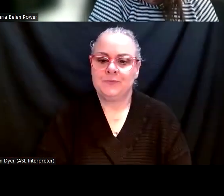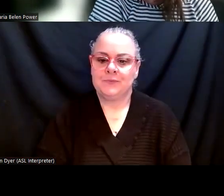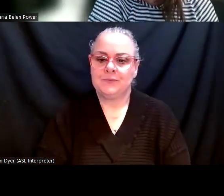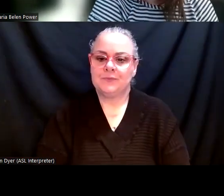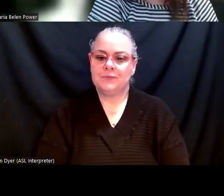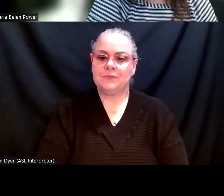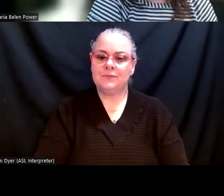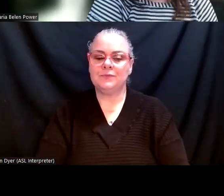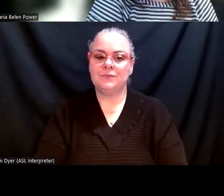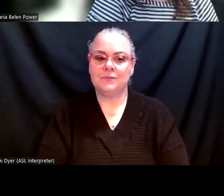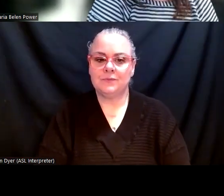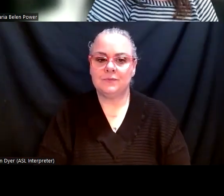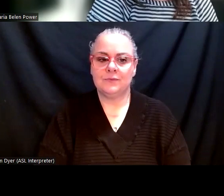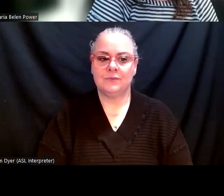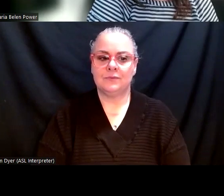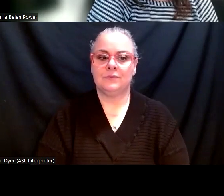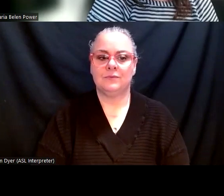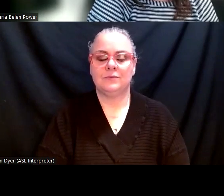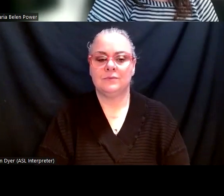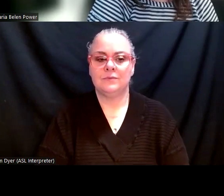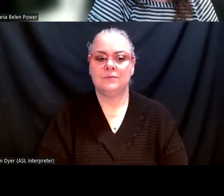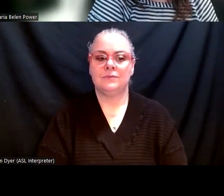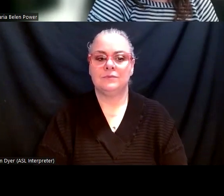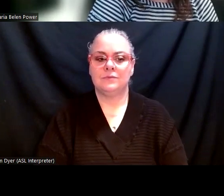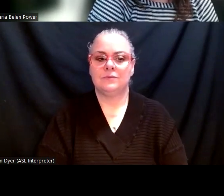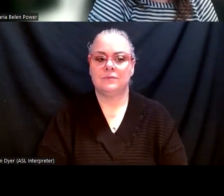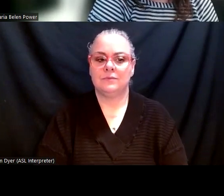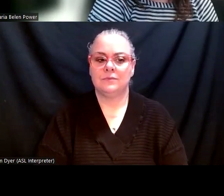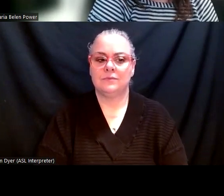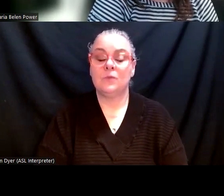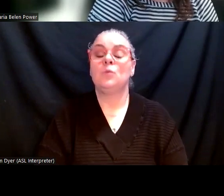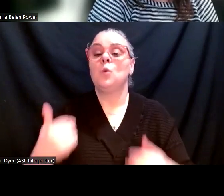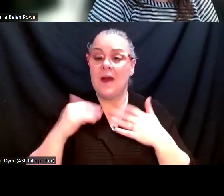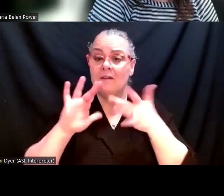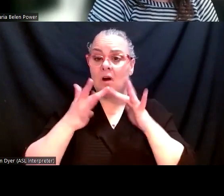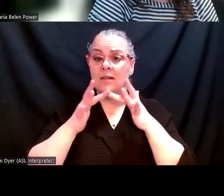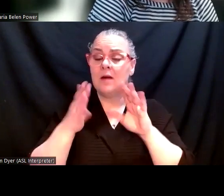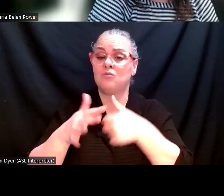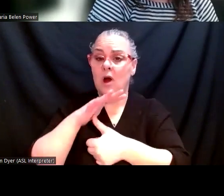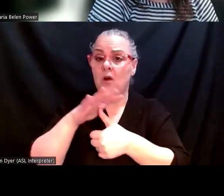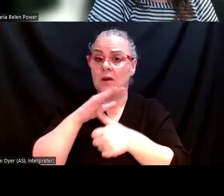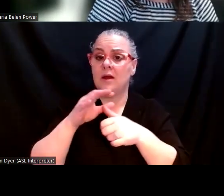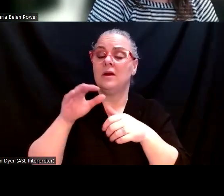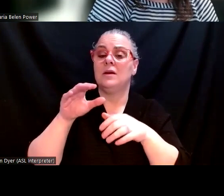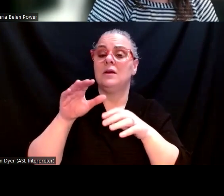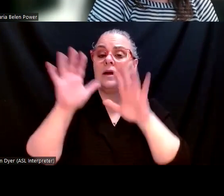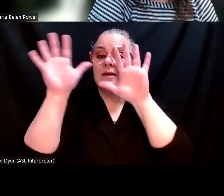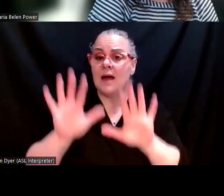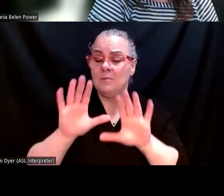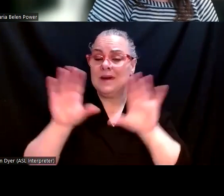But we have online our priority climate action plan, which has as an